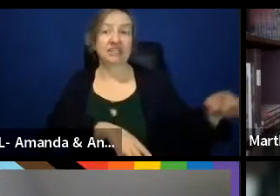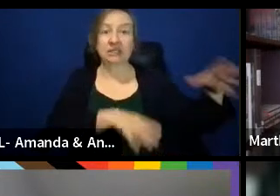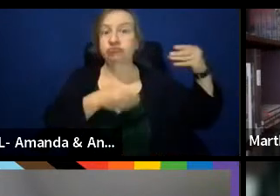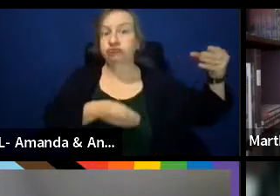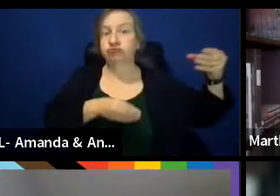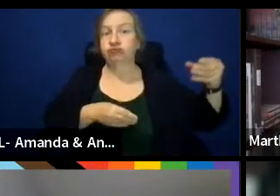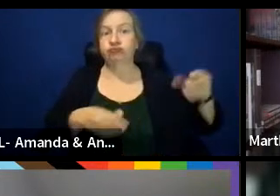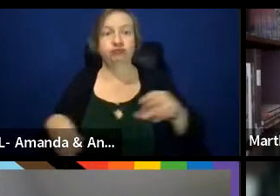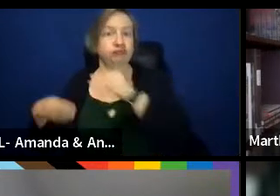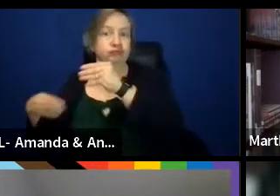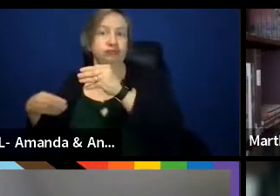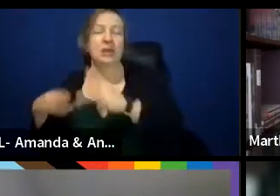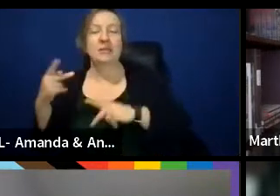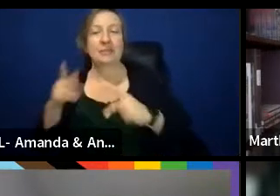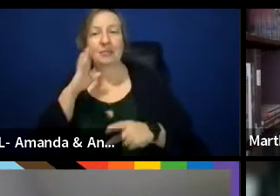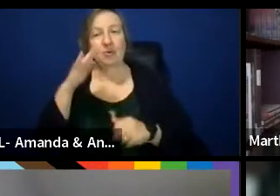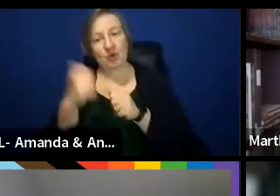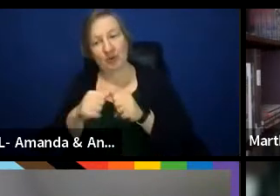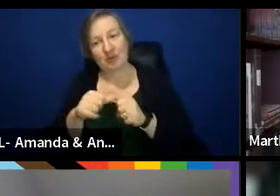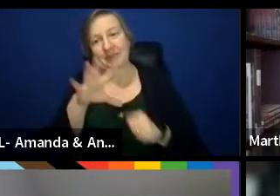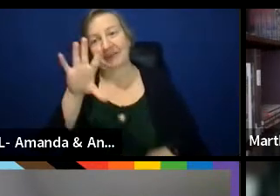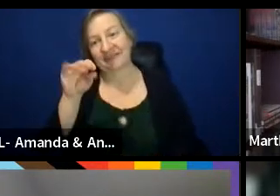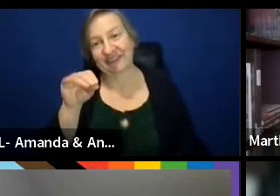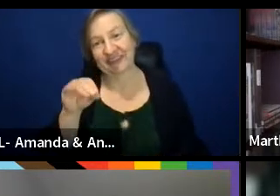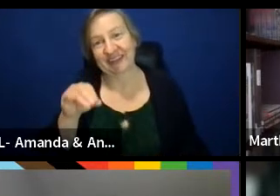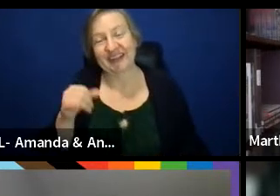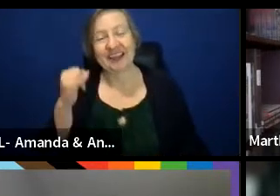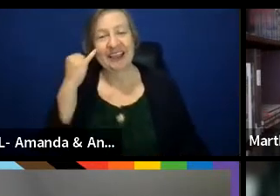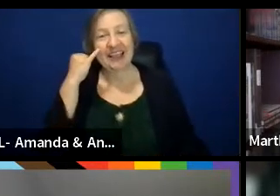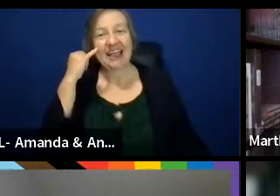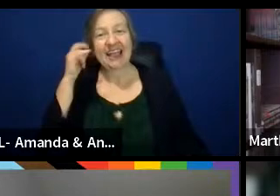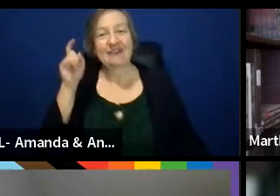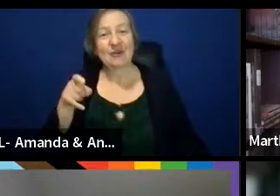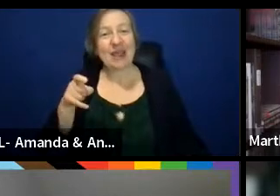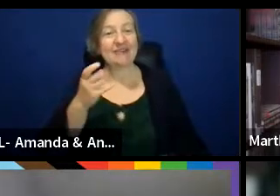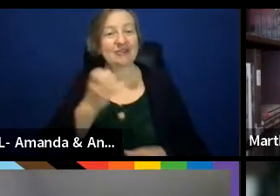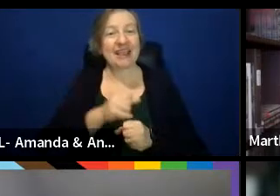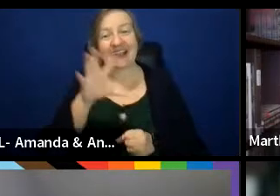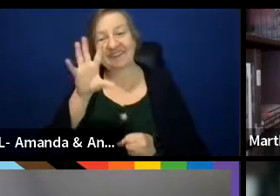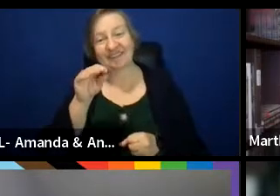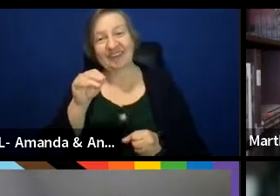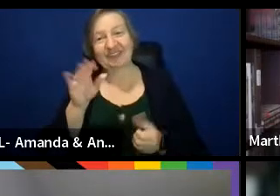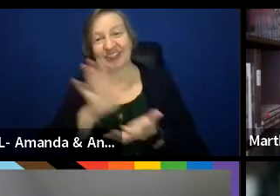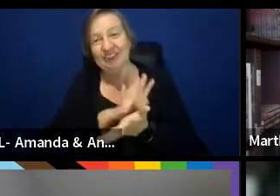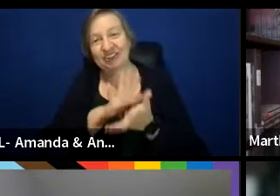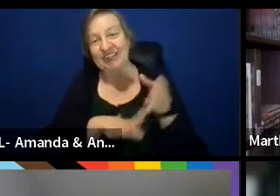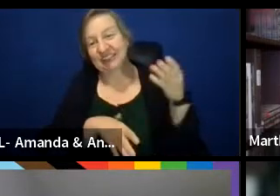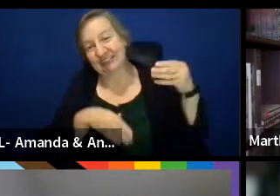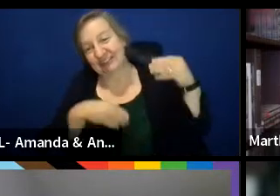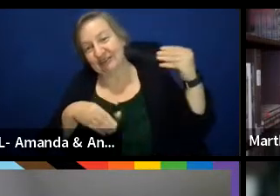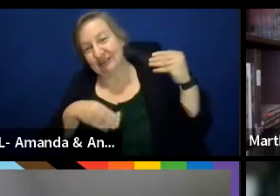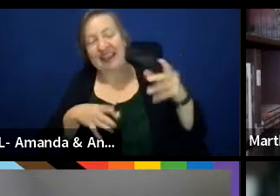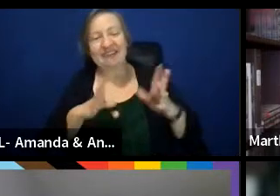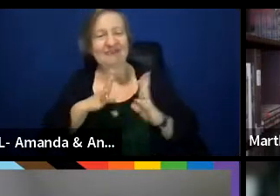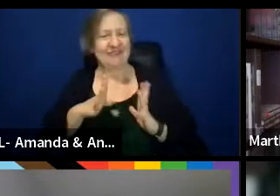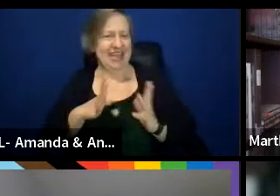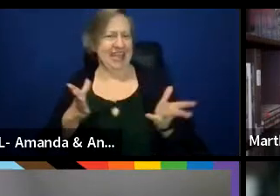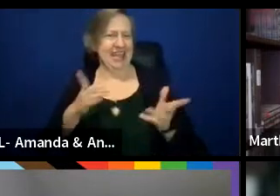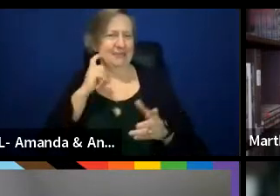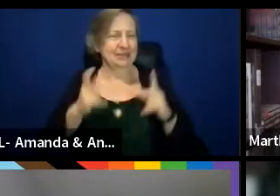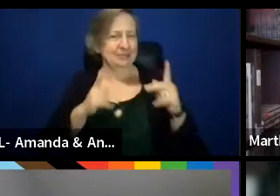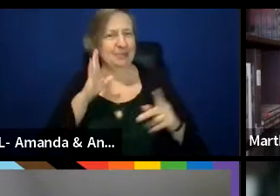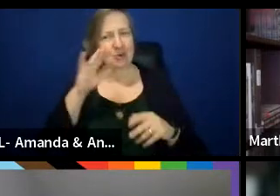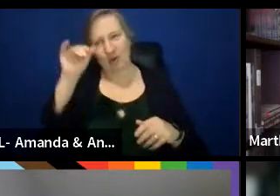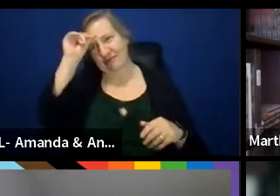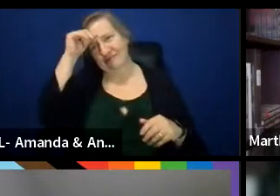I think people are going to remember the 50 sheets. So if you guys have to come up with 50 sheets to shake, feel free to do it, because people will remember